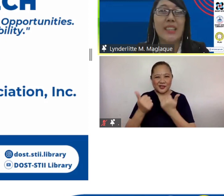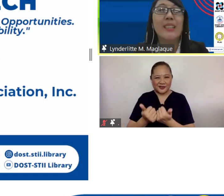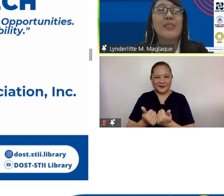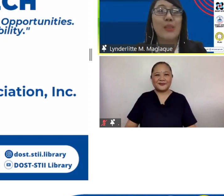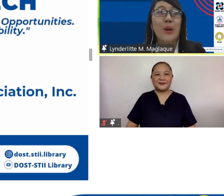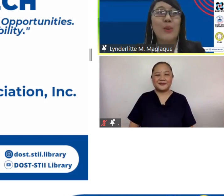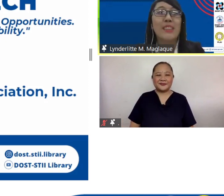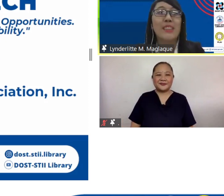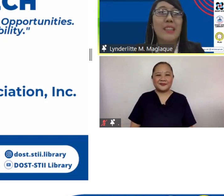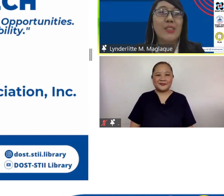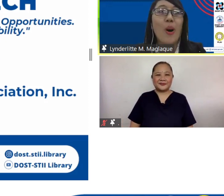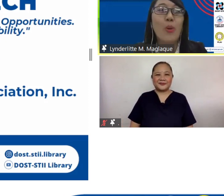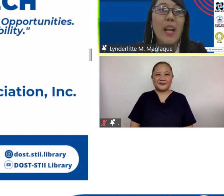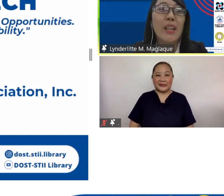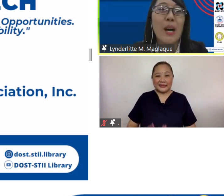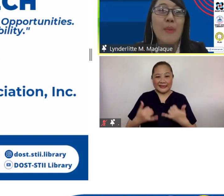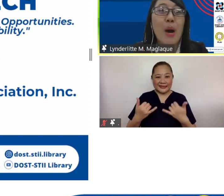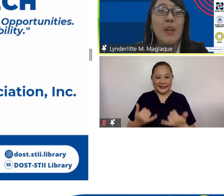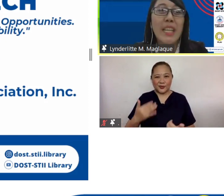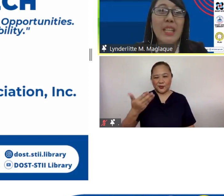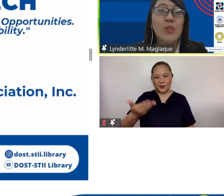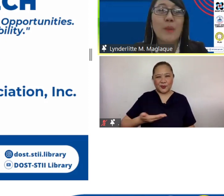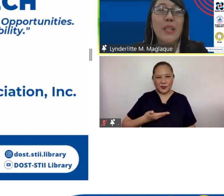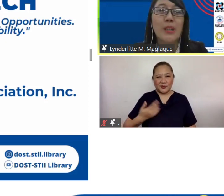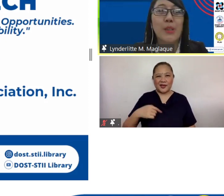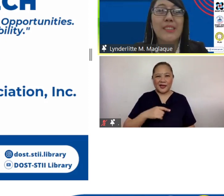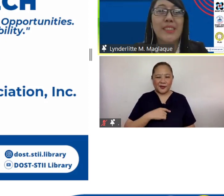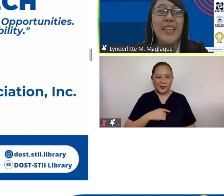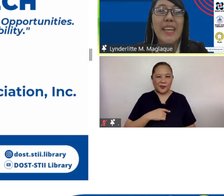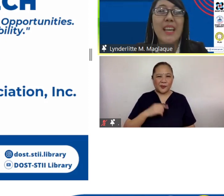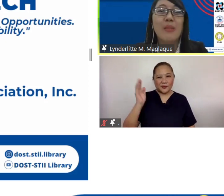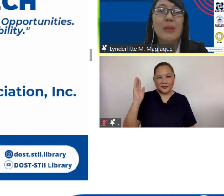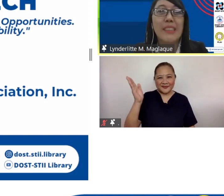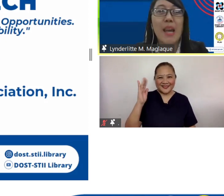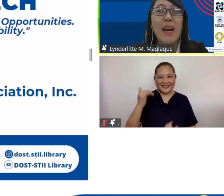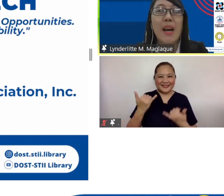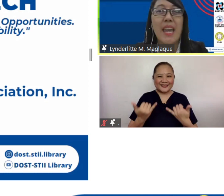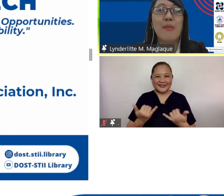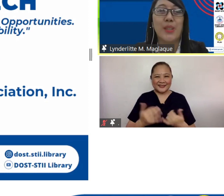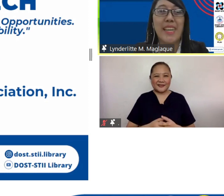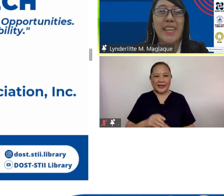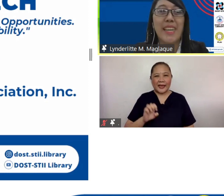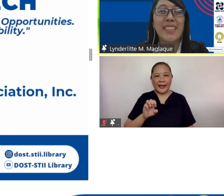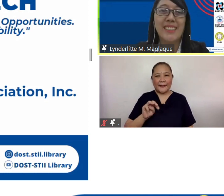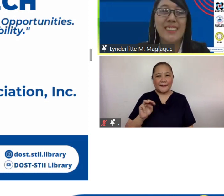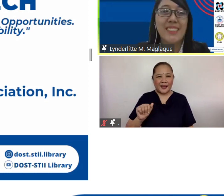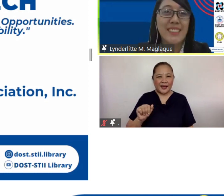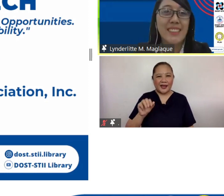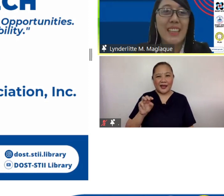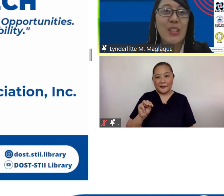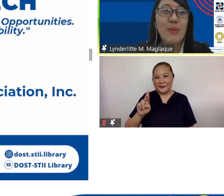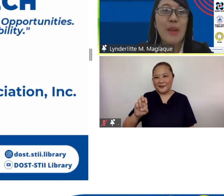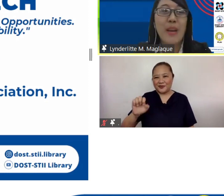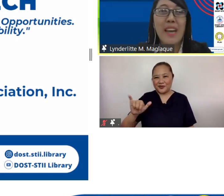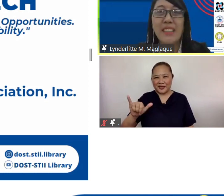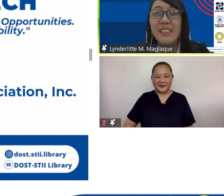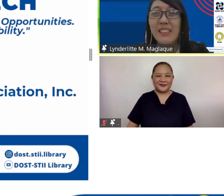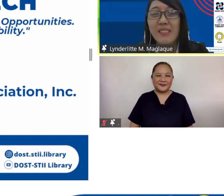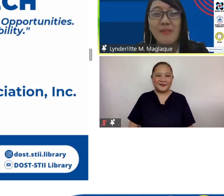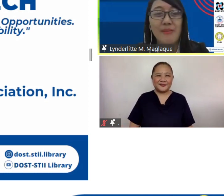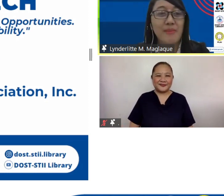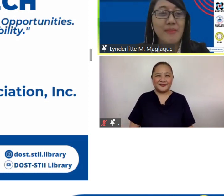Incorporated. So let us all welcome our keynote speaker for this day, Ms. Emma M. Bray. Hello, Ma'am